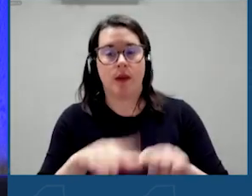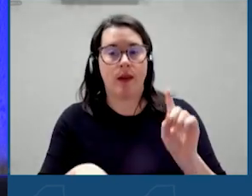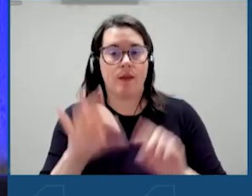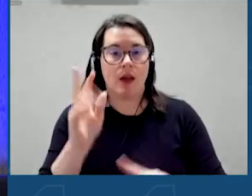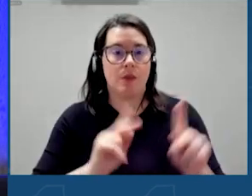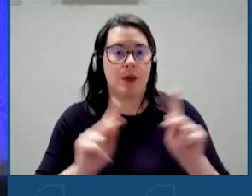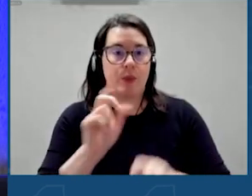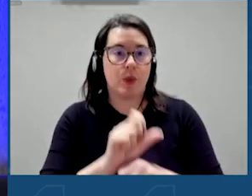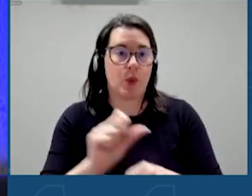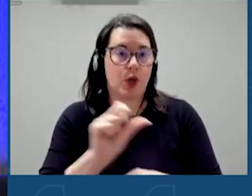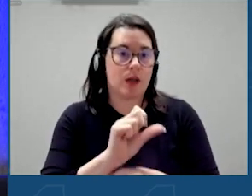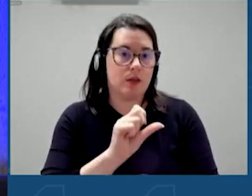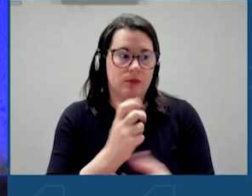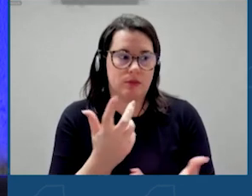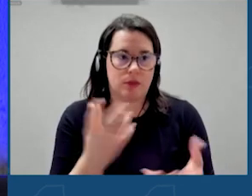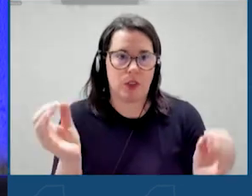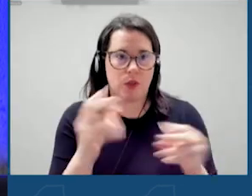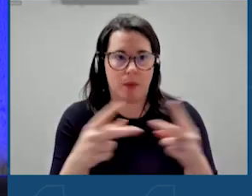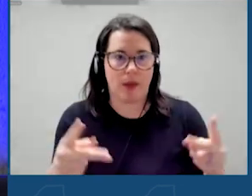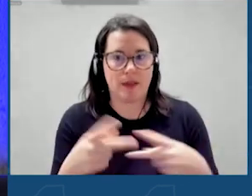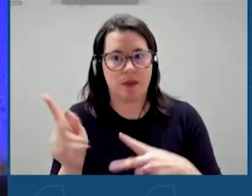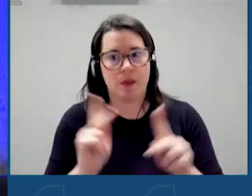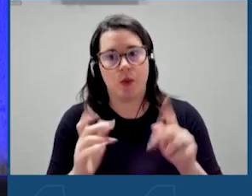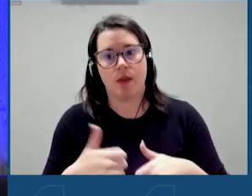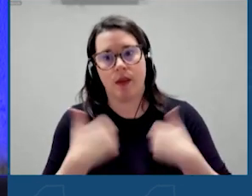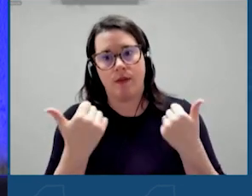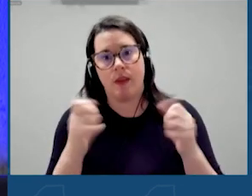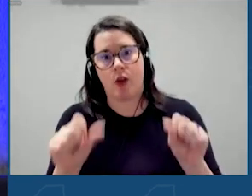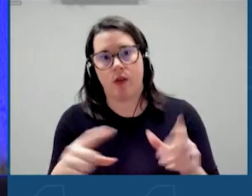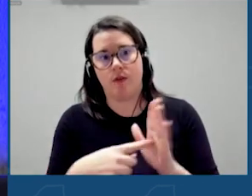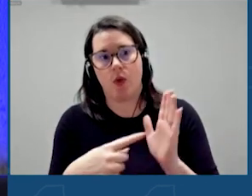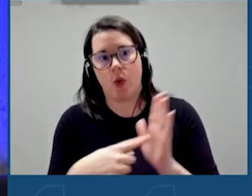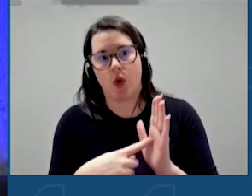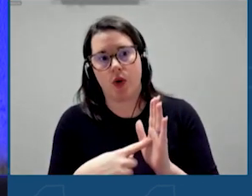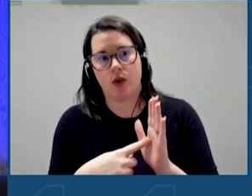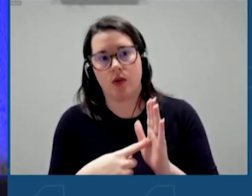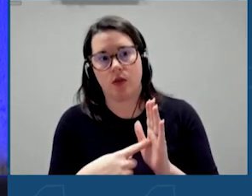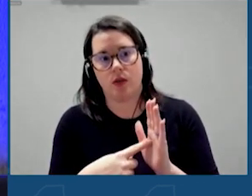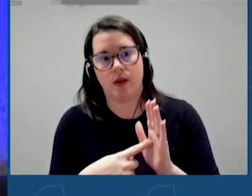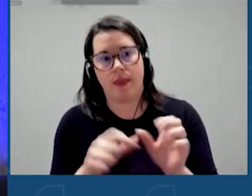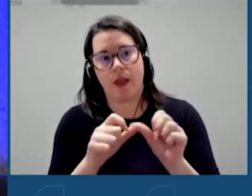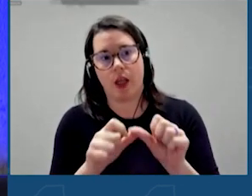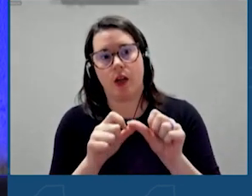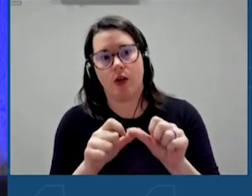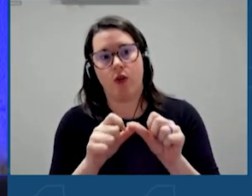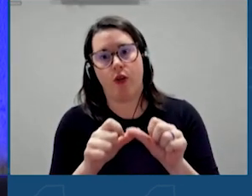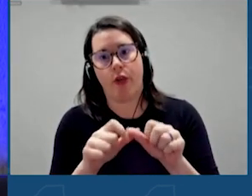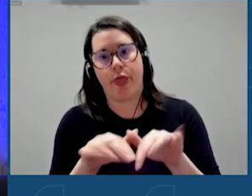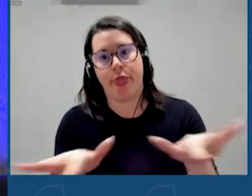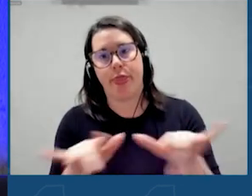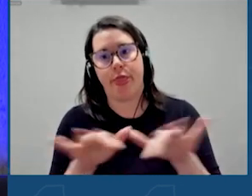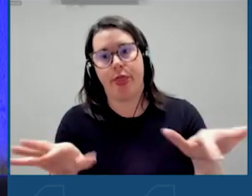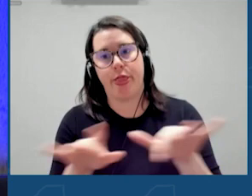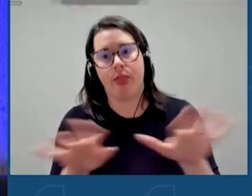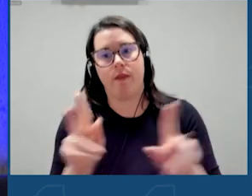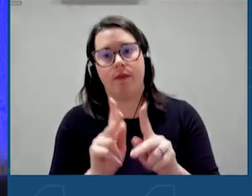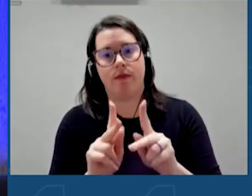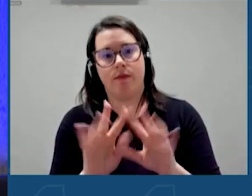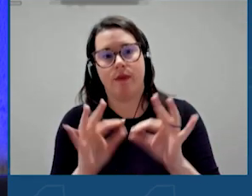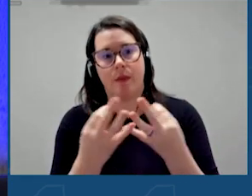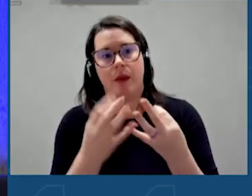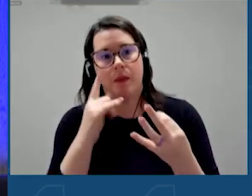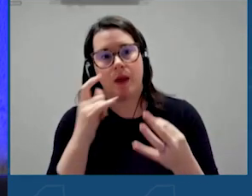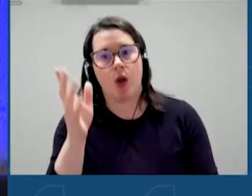jobs because there's no place for people to live that they could afford, and the continued disintegration of families because you don't have the grandma